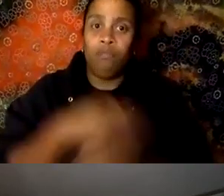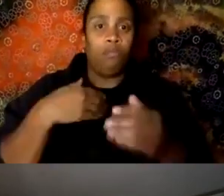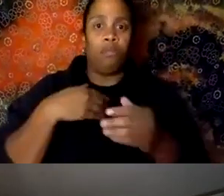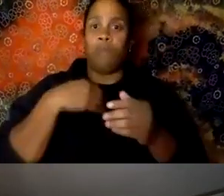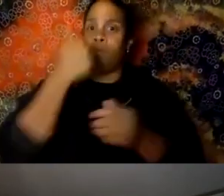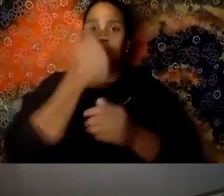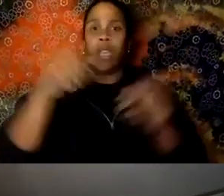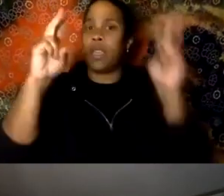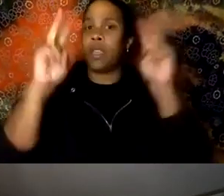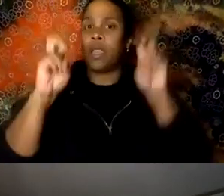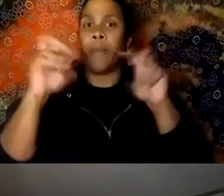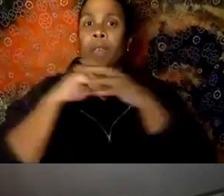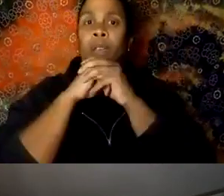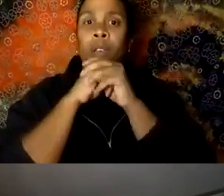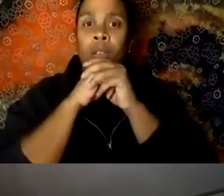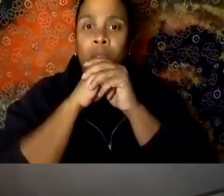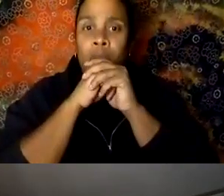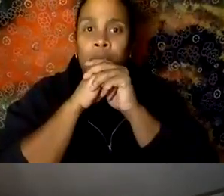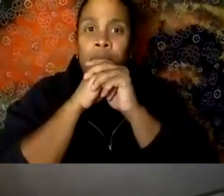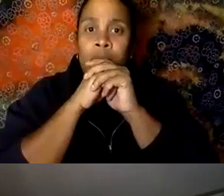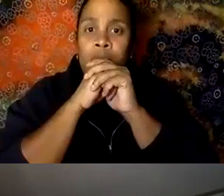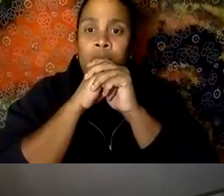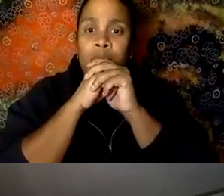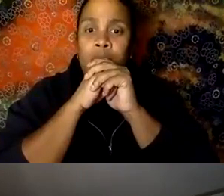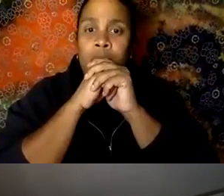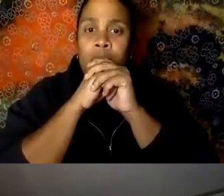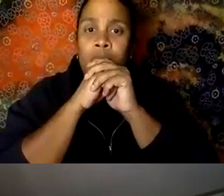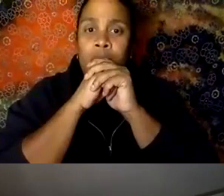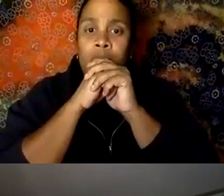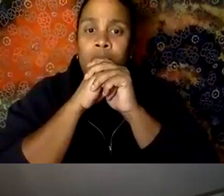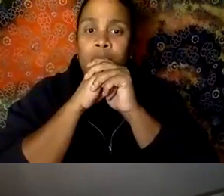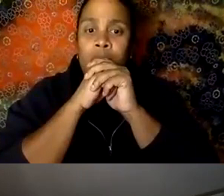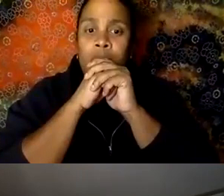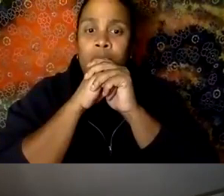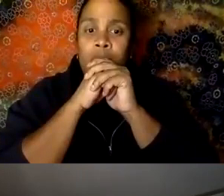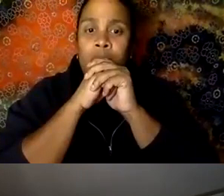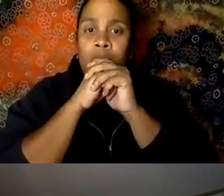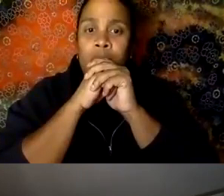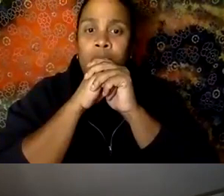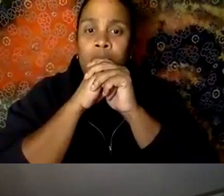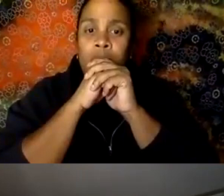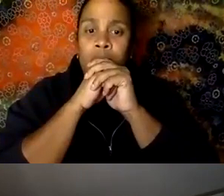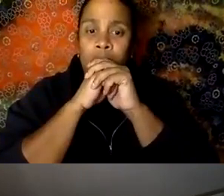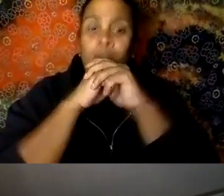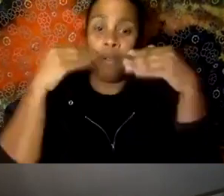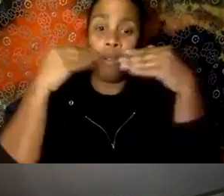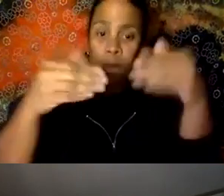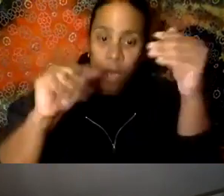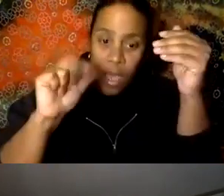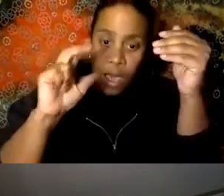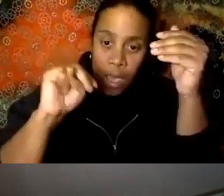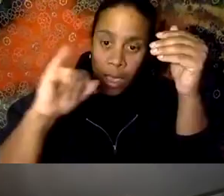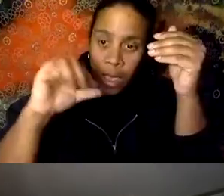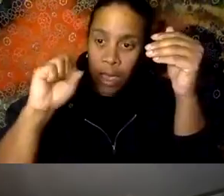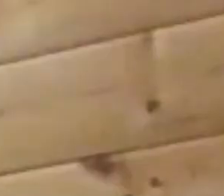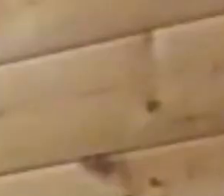open. And oh yeah. So Anissa, yeah, totally, you can go ahead. Anissa may have a question. All right.